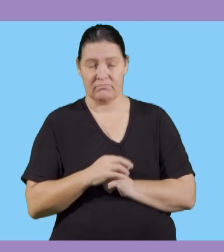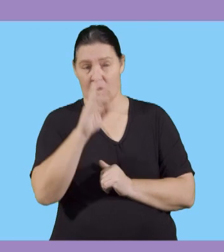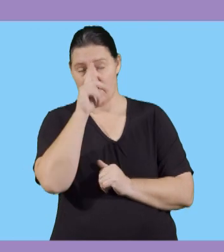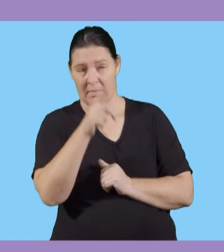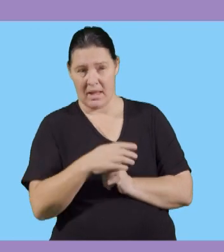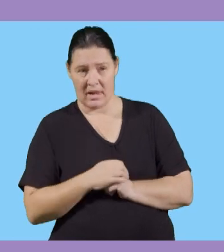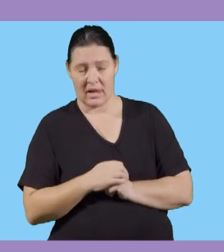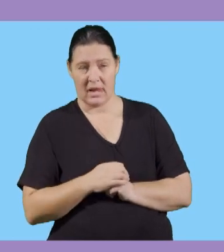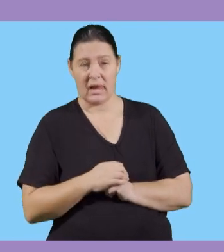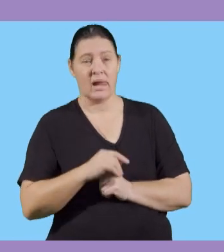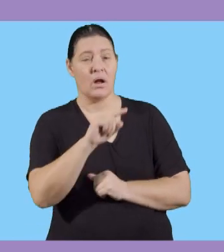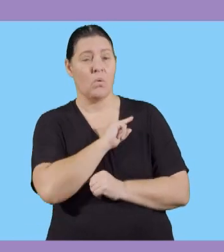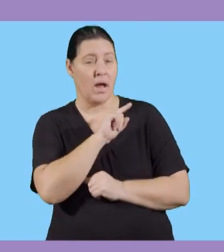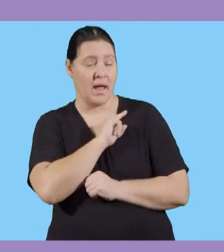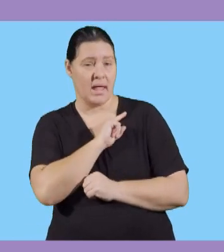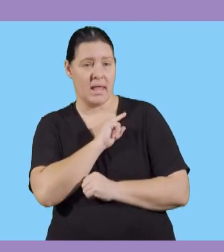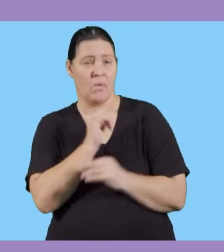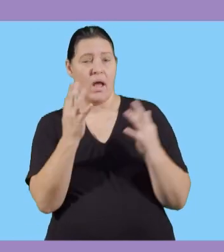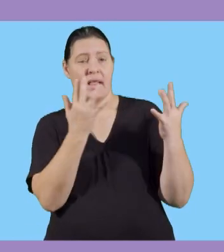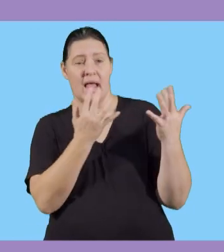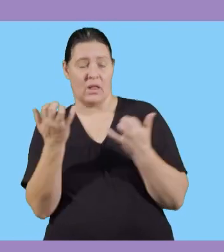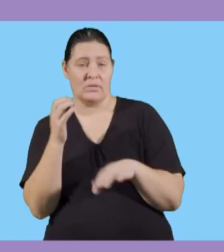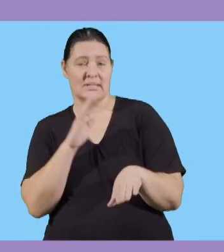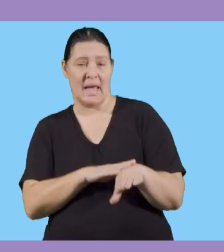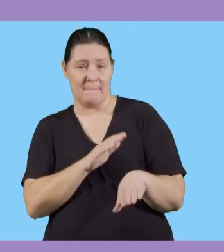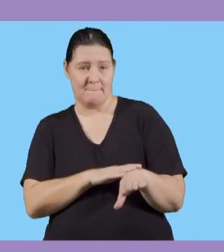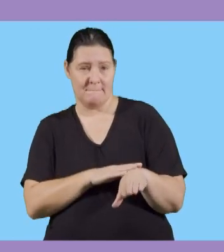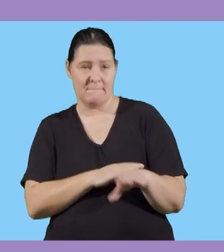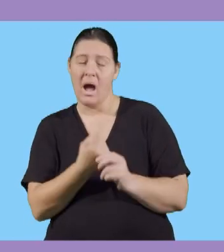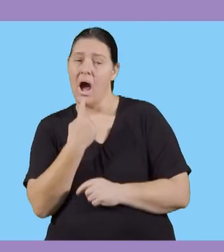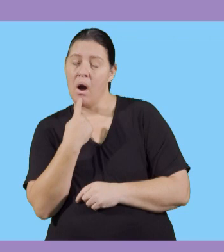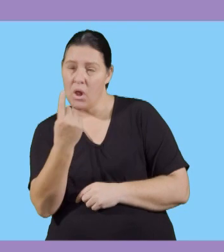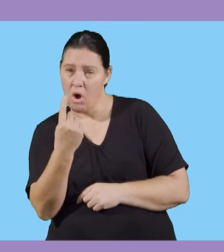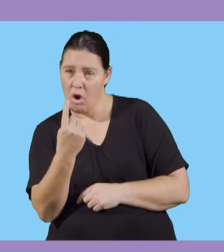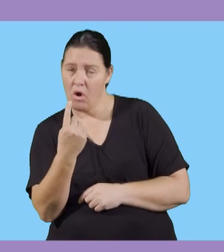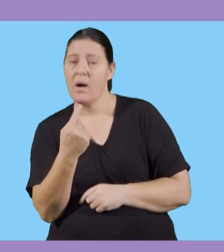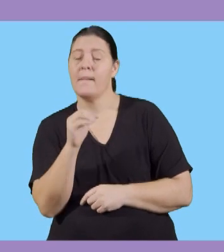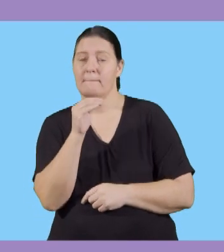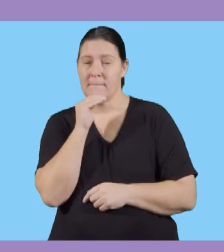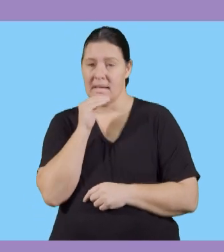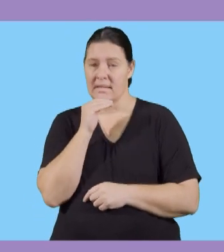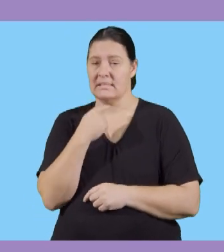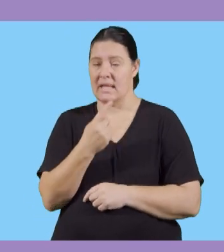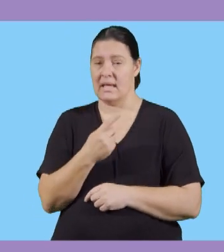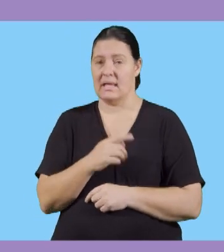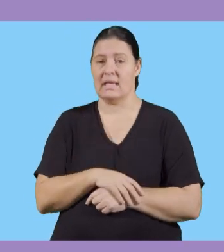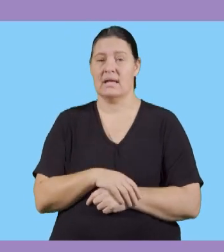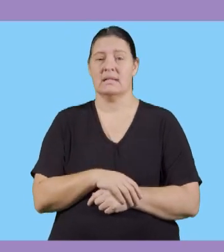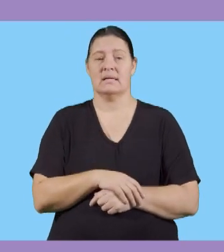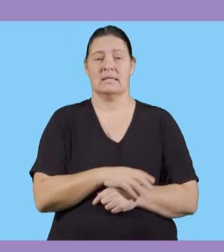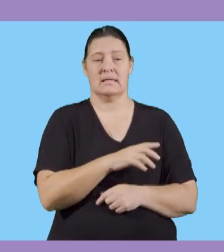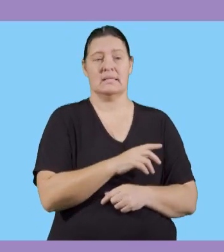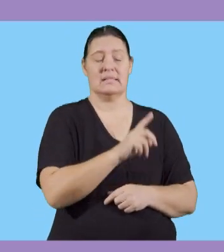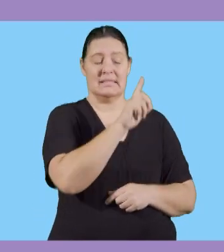remember that because we are calculating time, how long, then that means we are going to write down our formula as